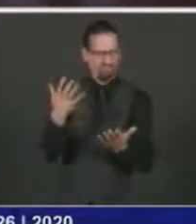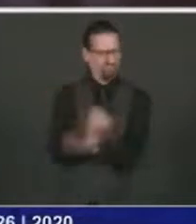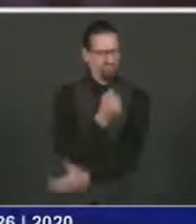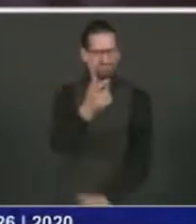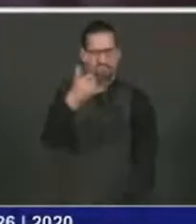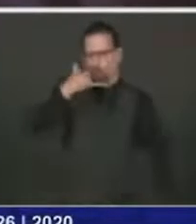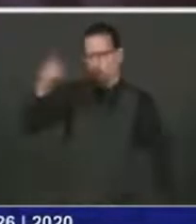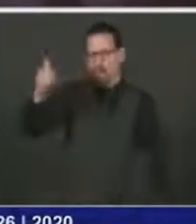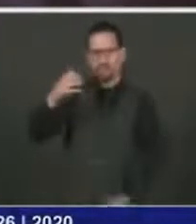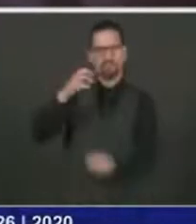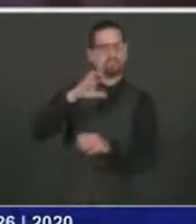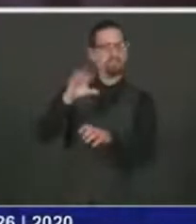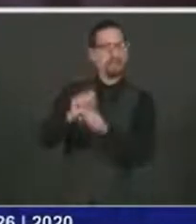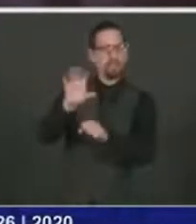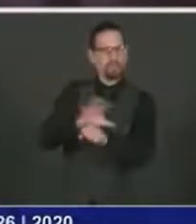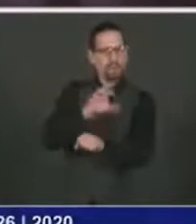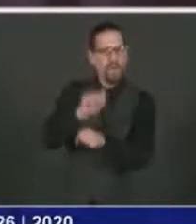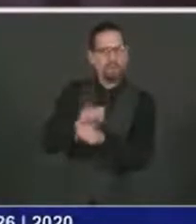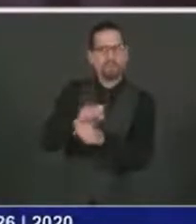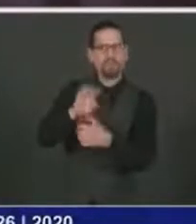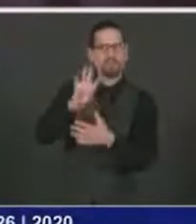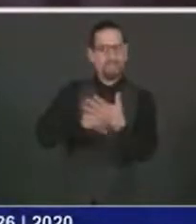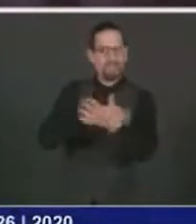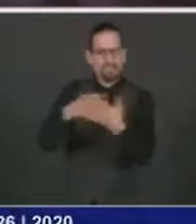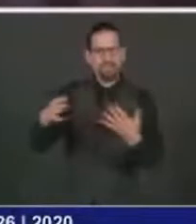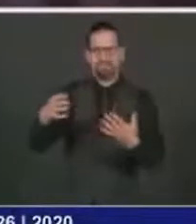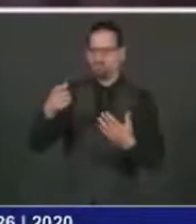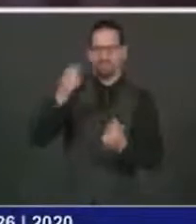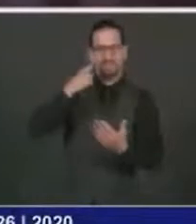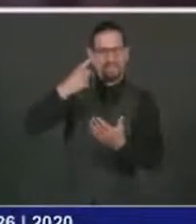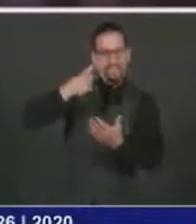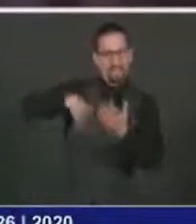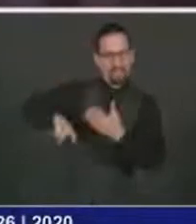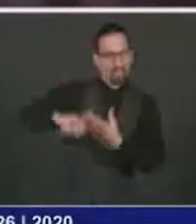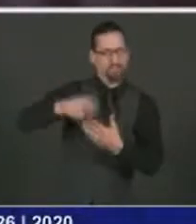get an appointment with your pediatrician or your primary care provider.